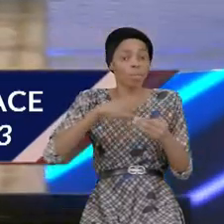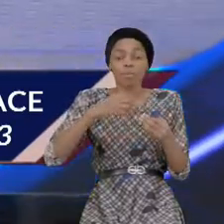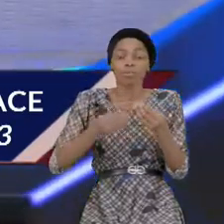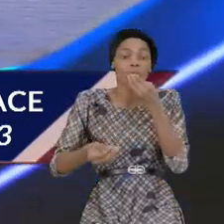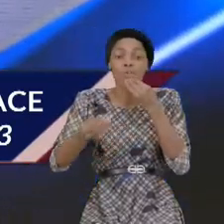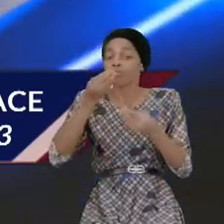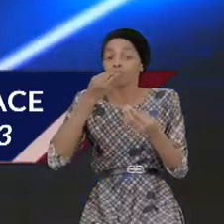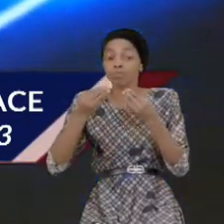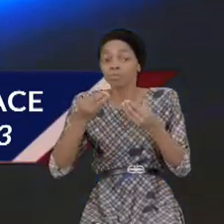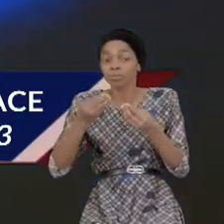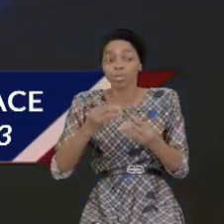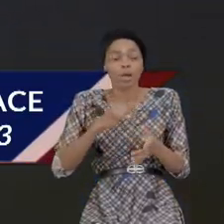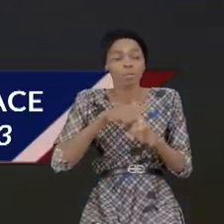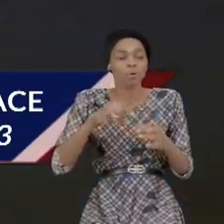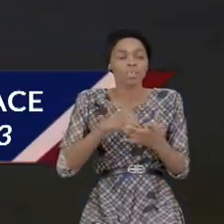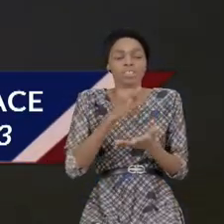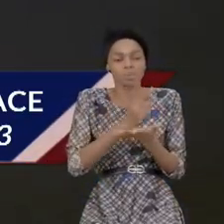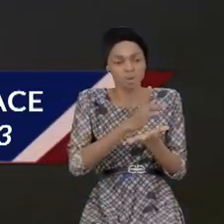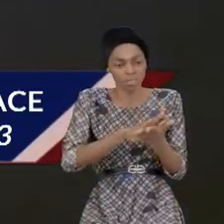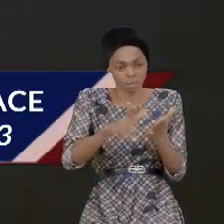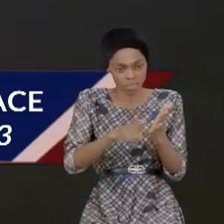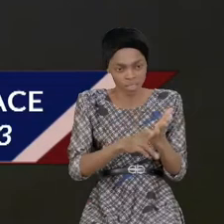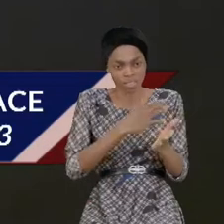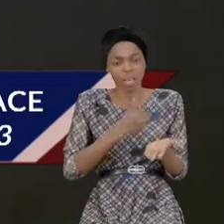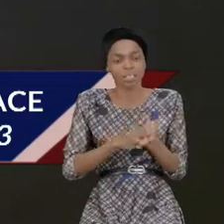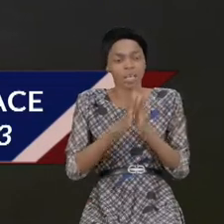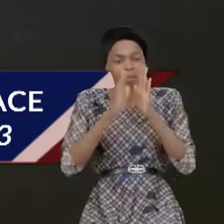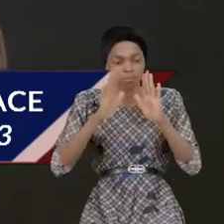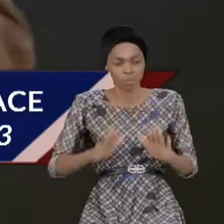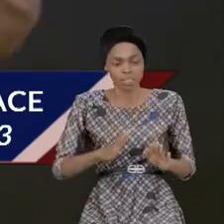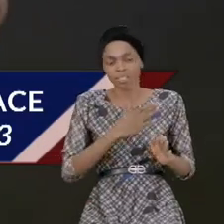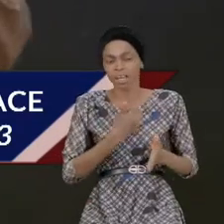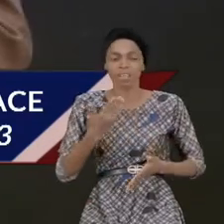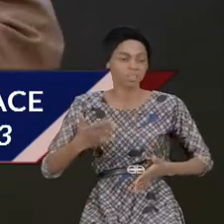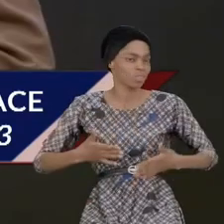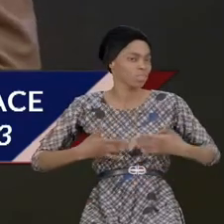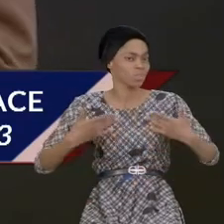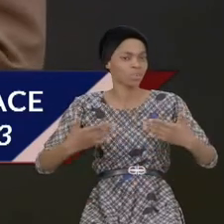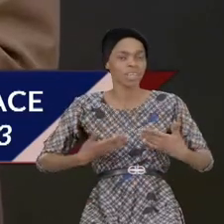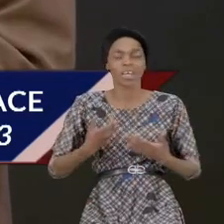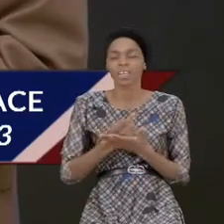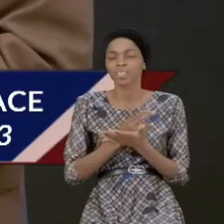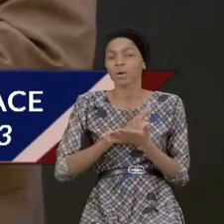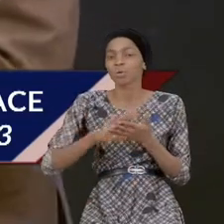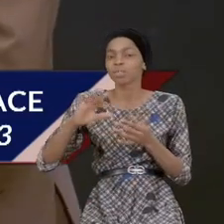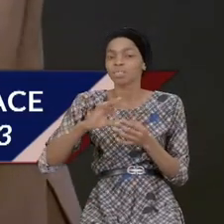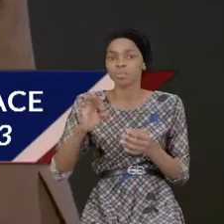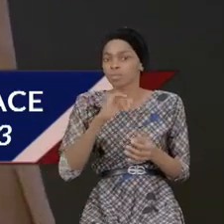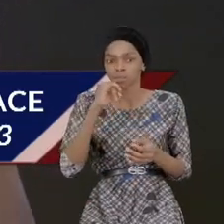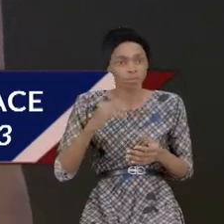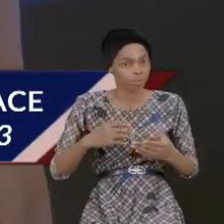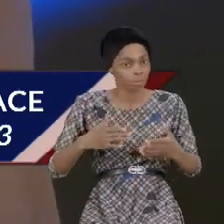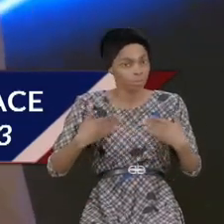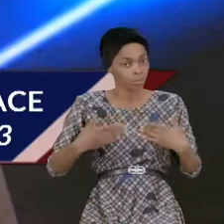Ghost. Joy in the Holy Ghost. Not joy in the flesh. Not joy in alcohol.